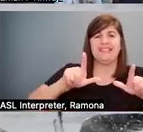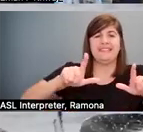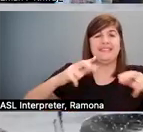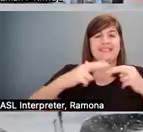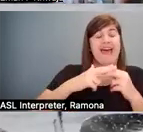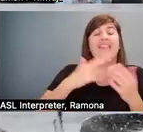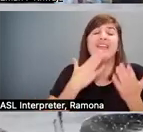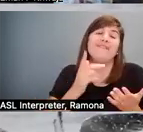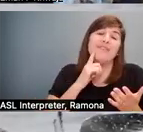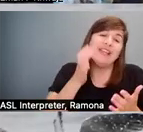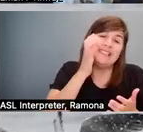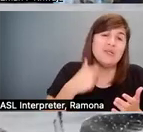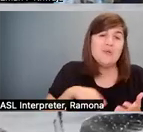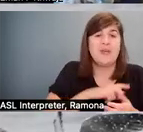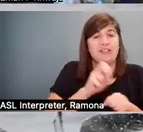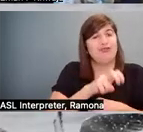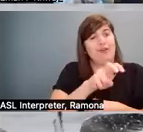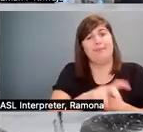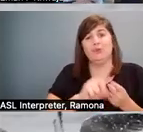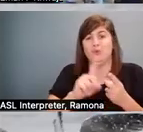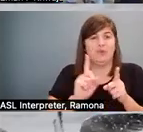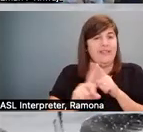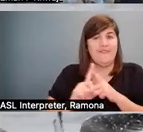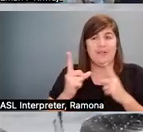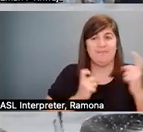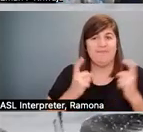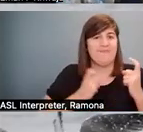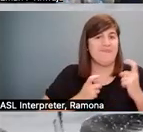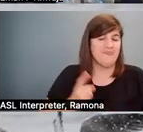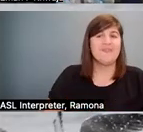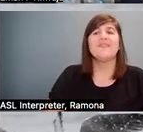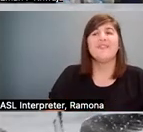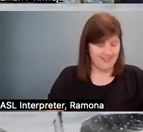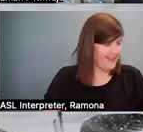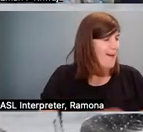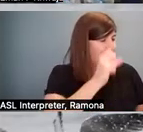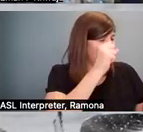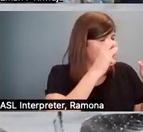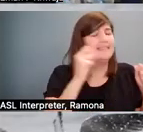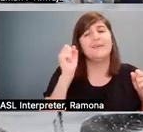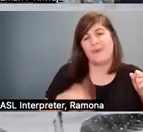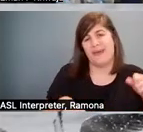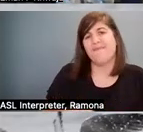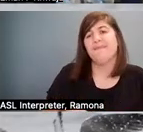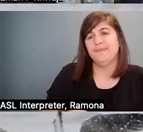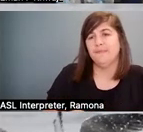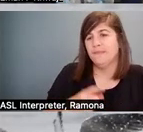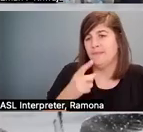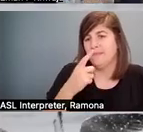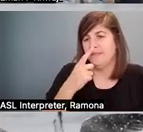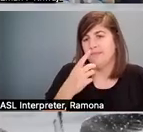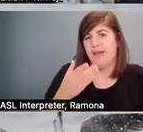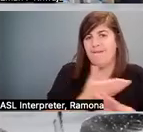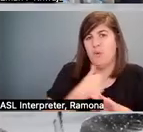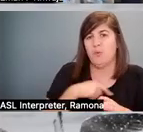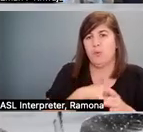and we can jump into all of these incredible questions that are coming in. All right, amazing. Could you, before we